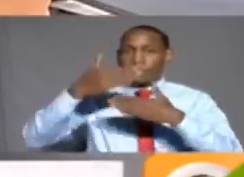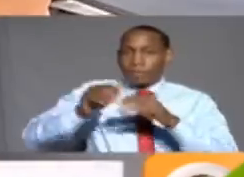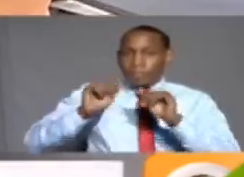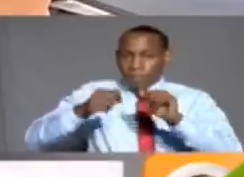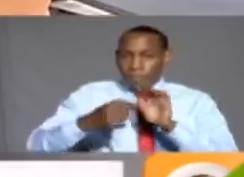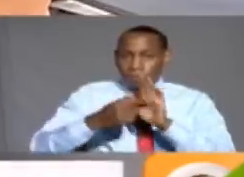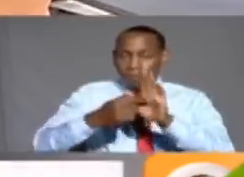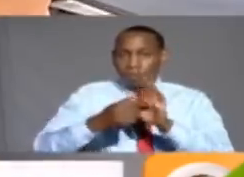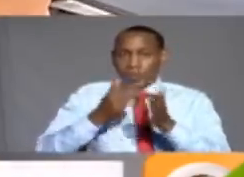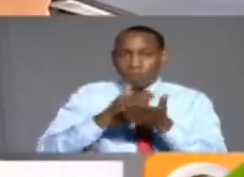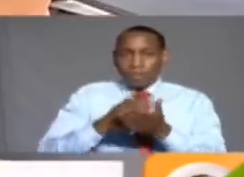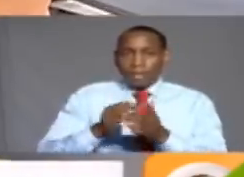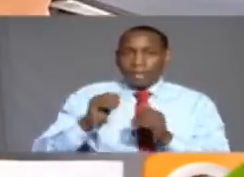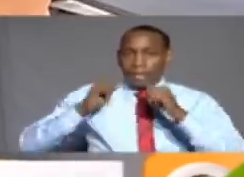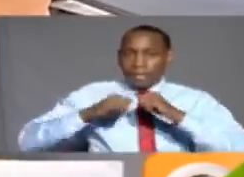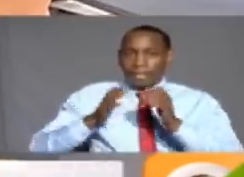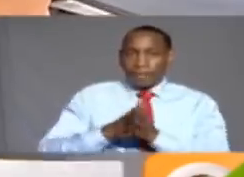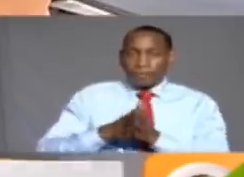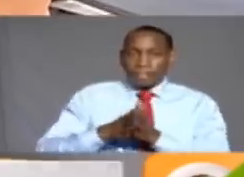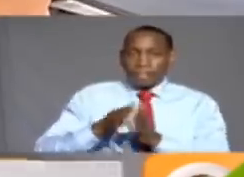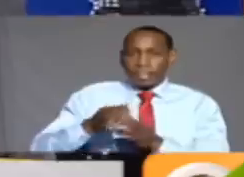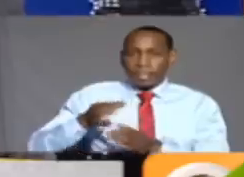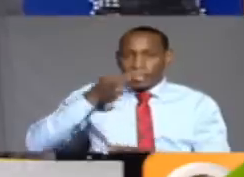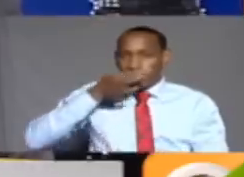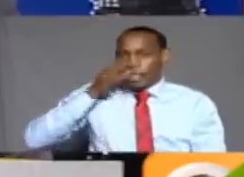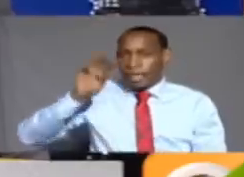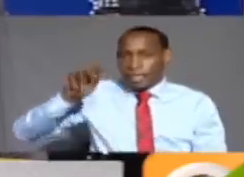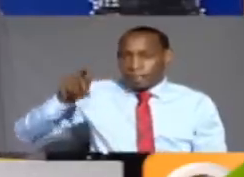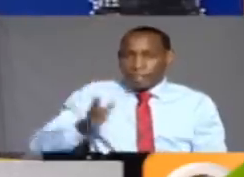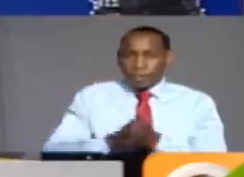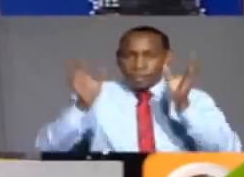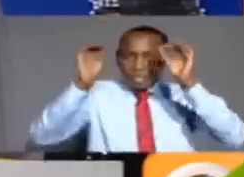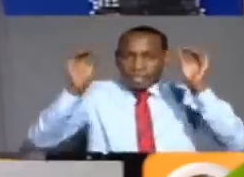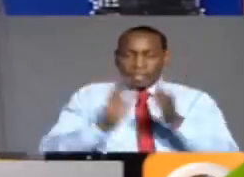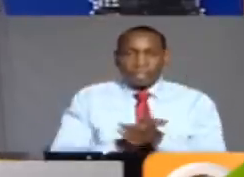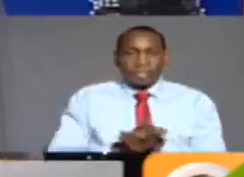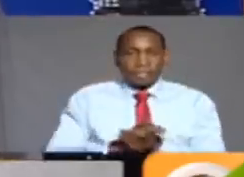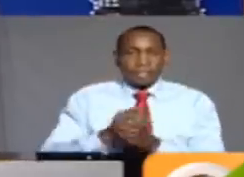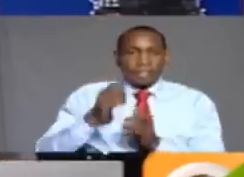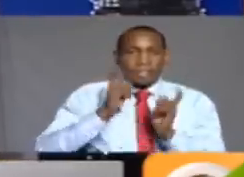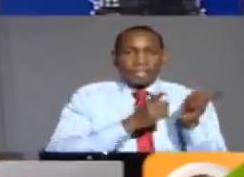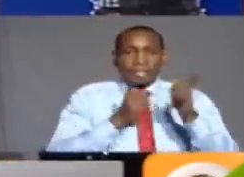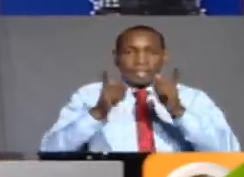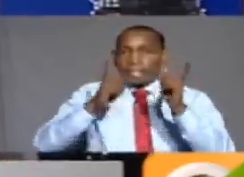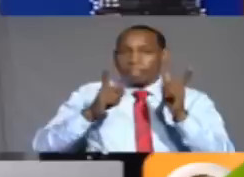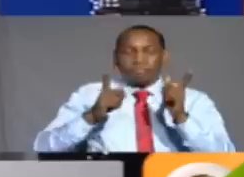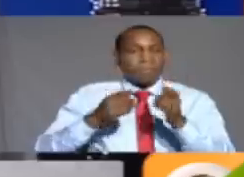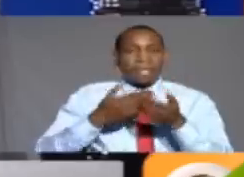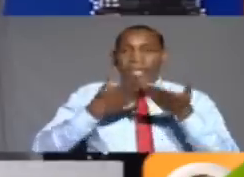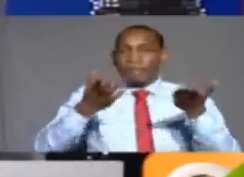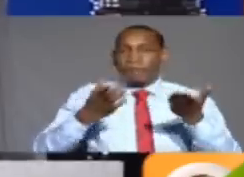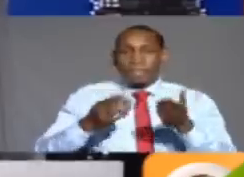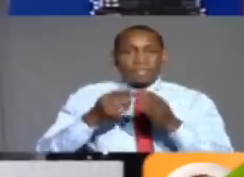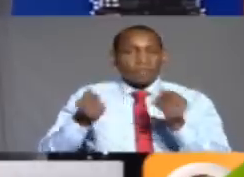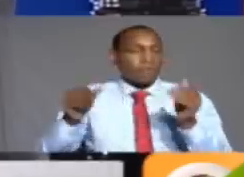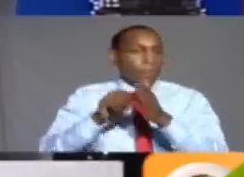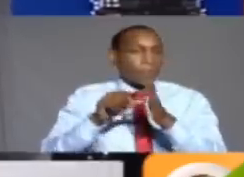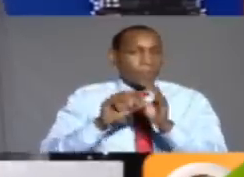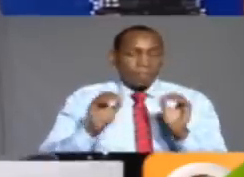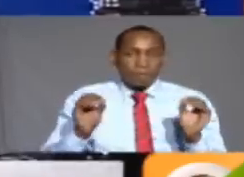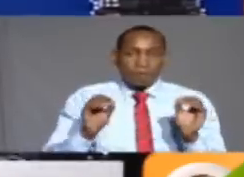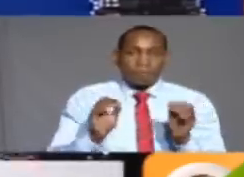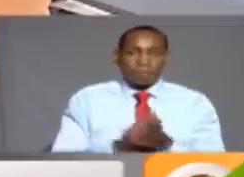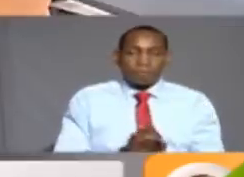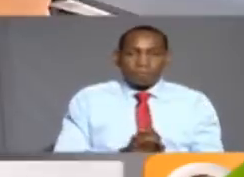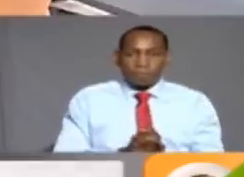agreeing with Gojiri and with the president is, even how if we tanga 70 times, it will not solve this problem. We need to sit back and provide a